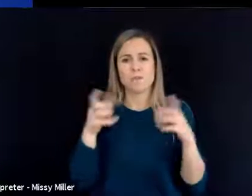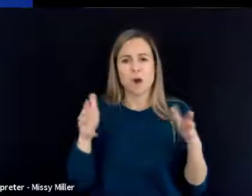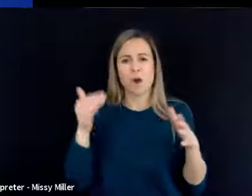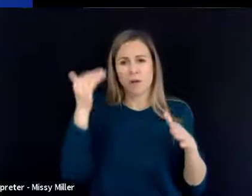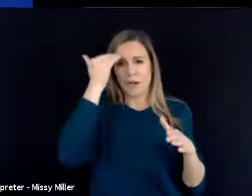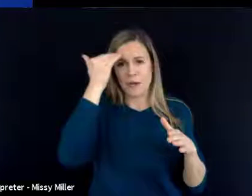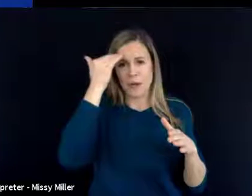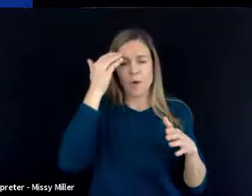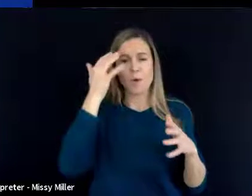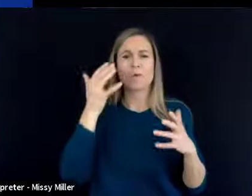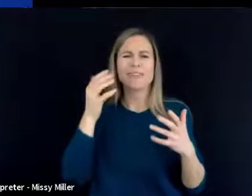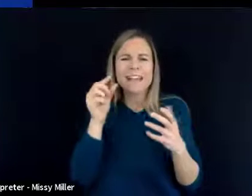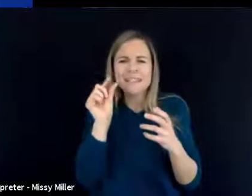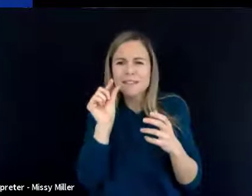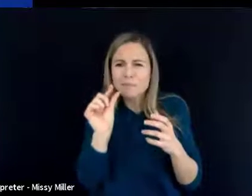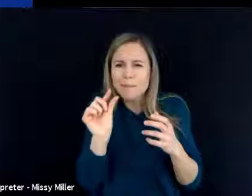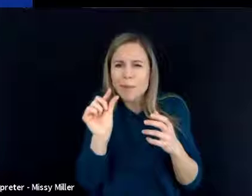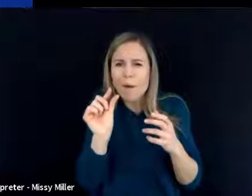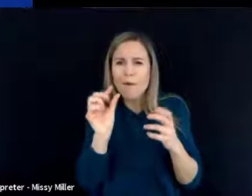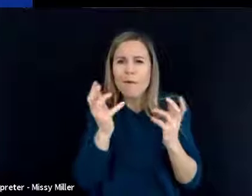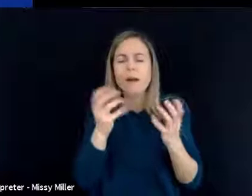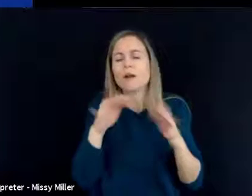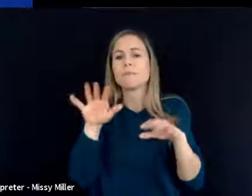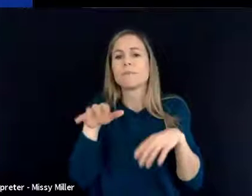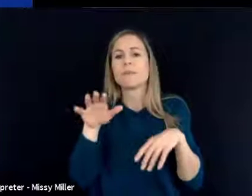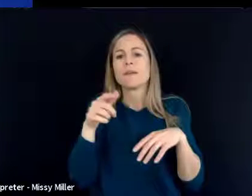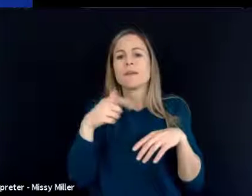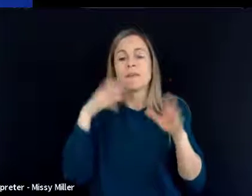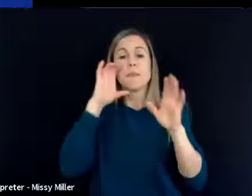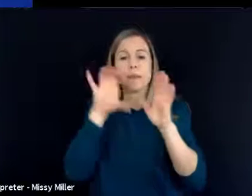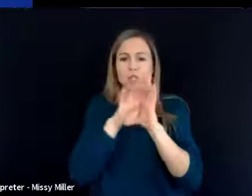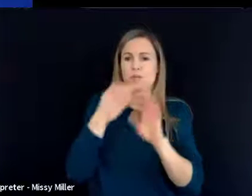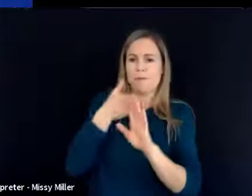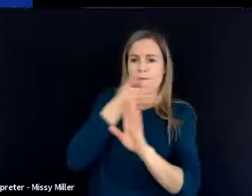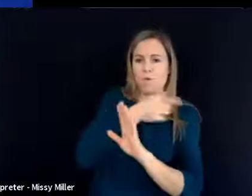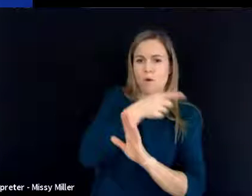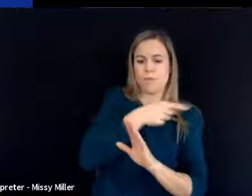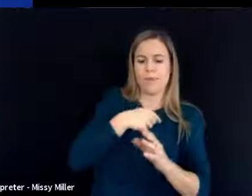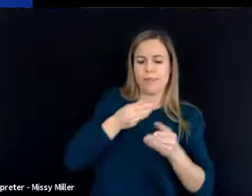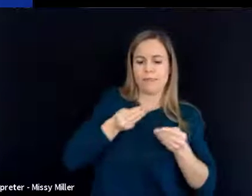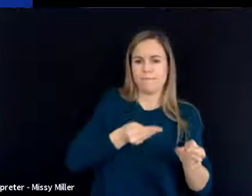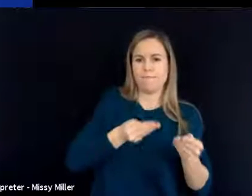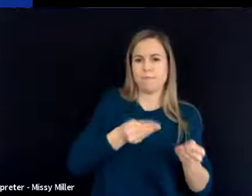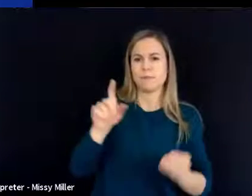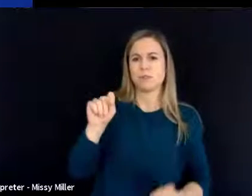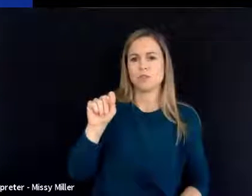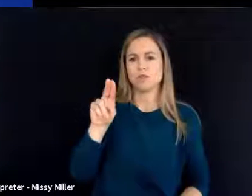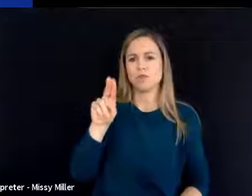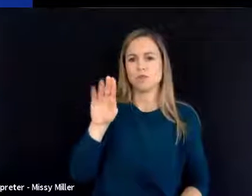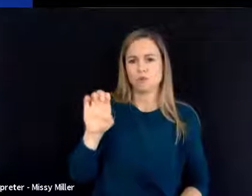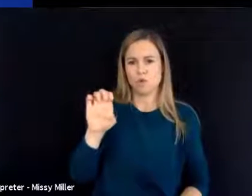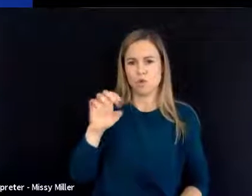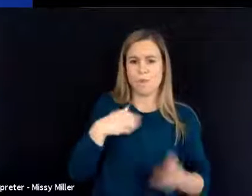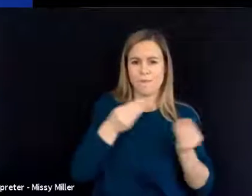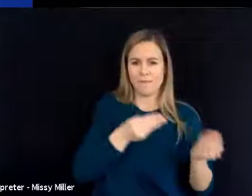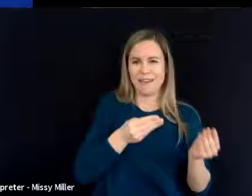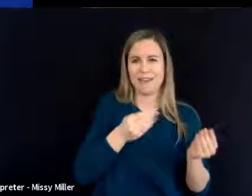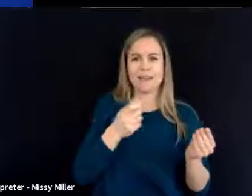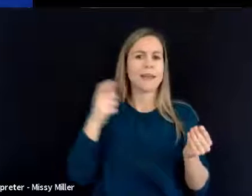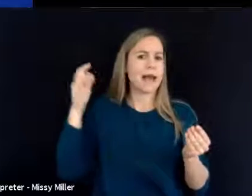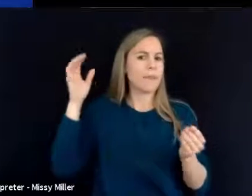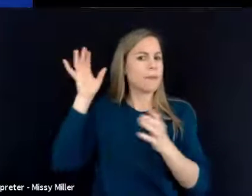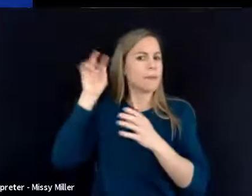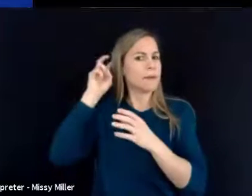sure. The little gal in the picture with the tube feeding had a BAHA, which is a bone anchored hearing